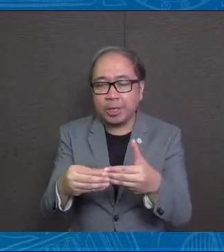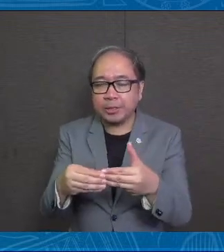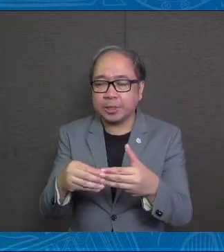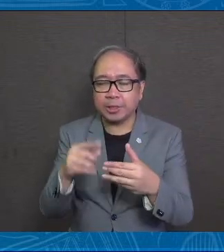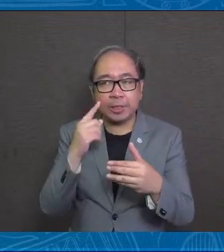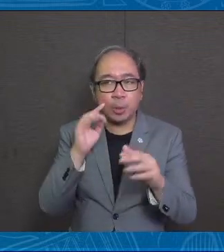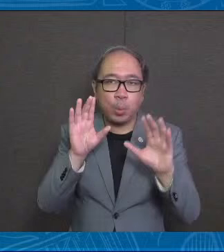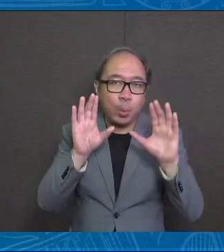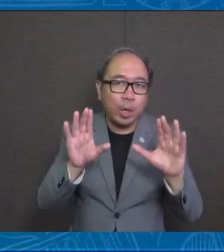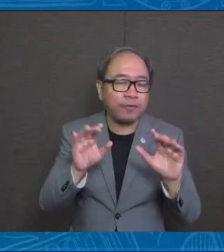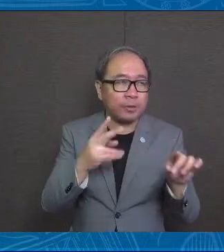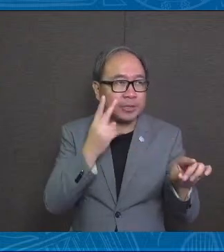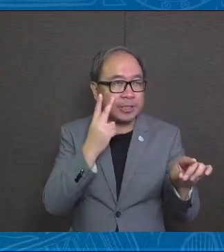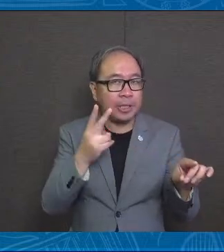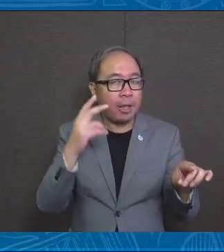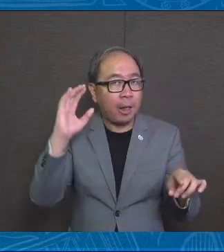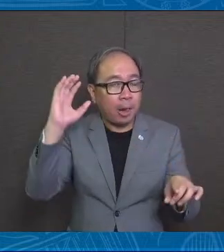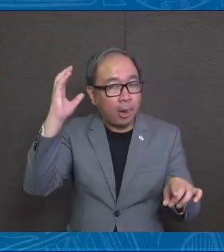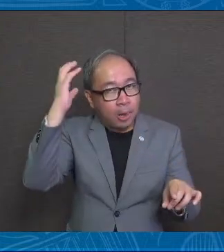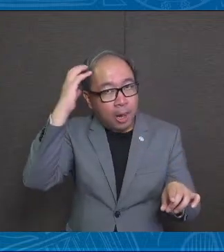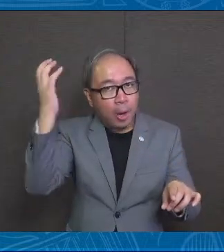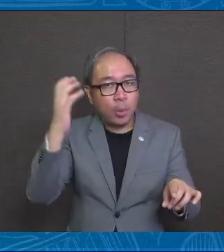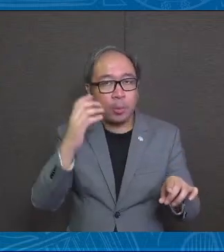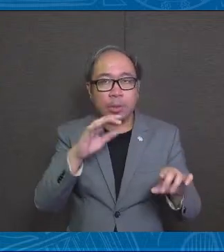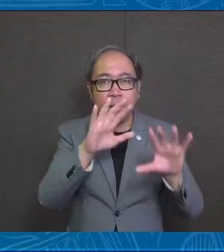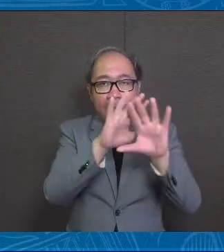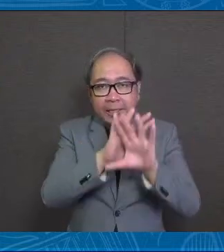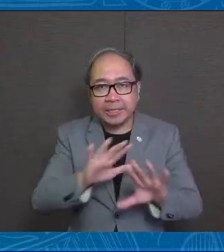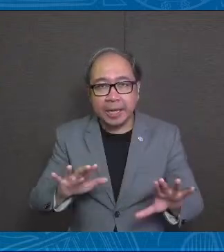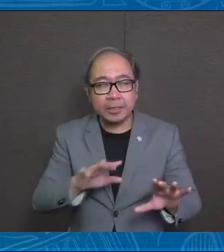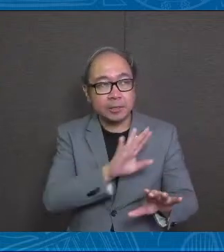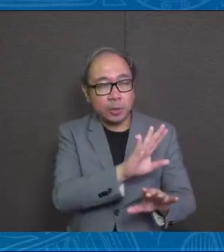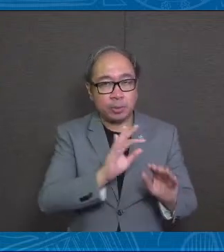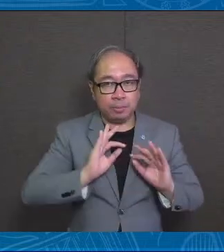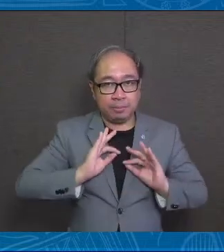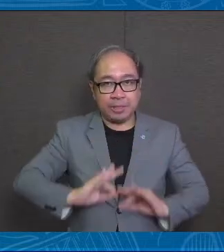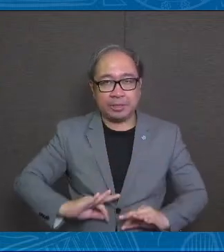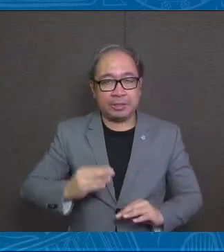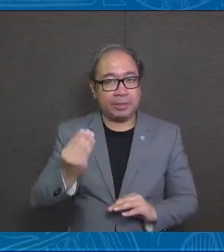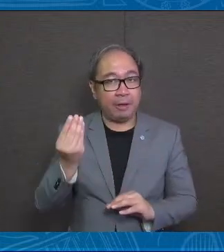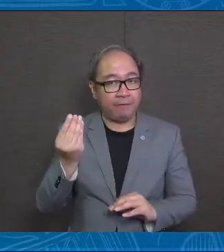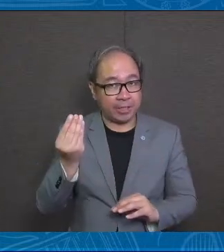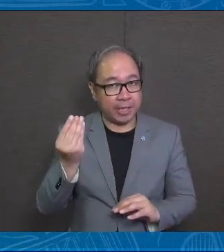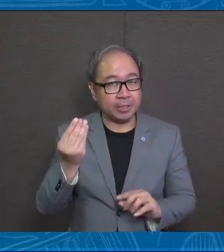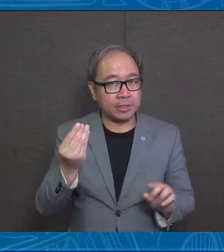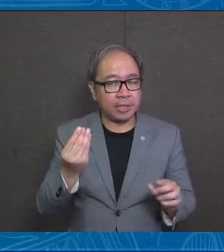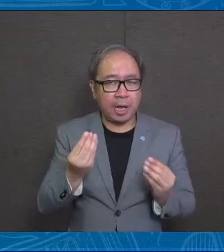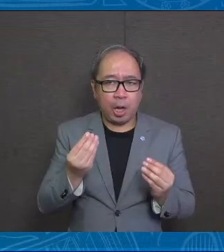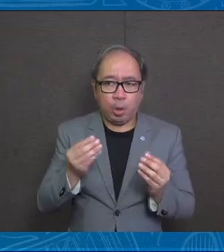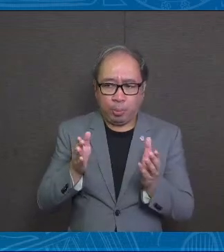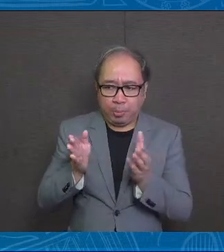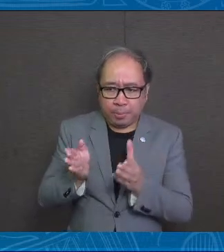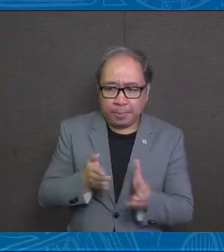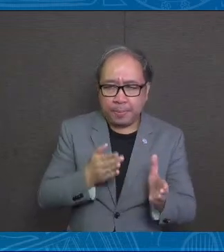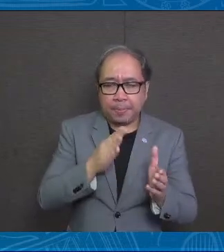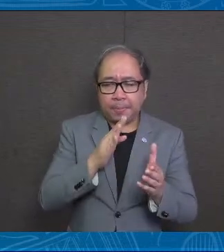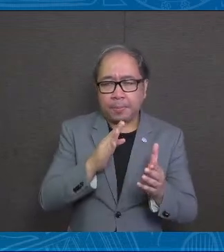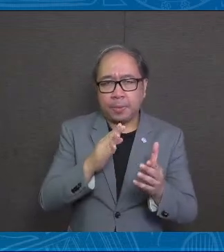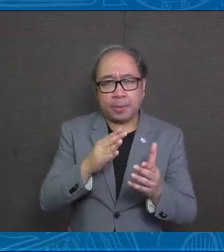from Laos and ASEAN on the Ministry of Finance, together with the planning, really stepping up here.